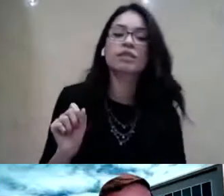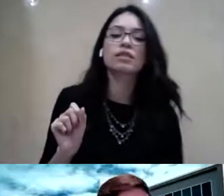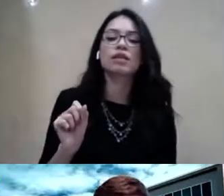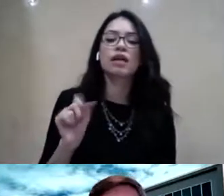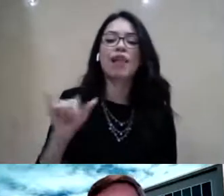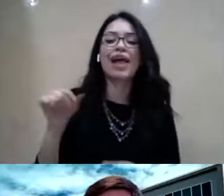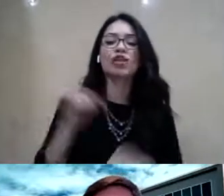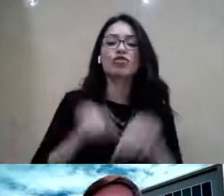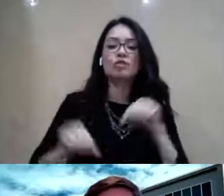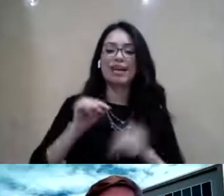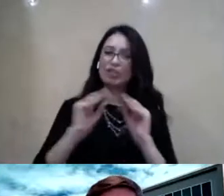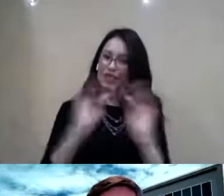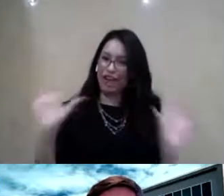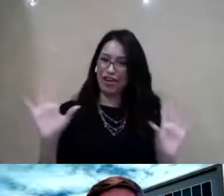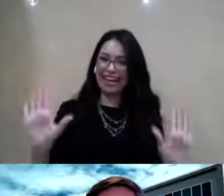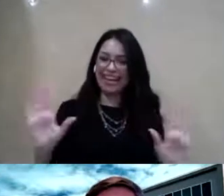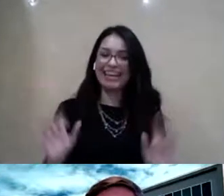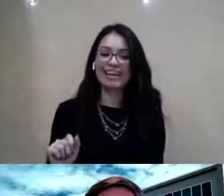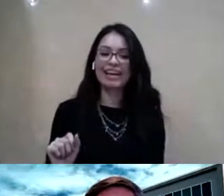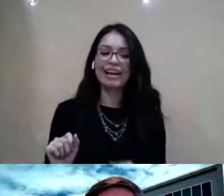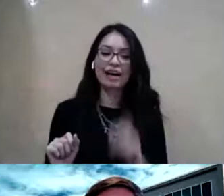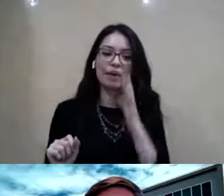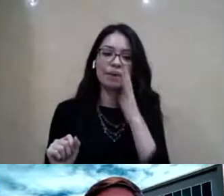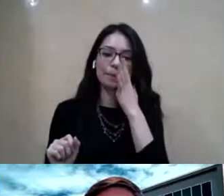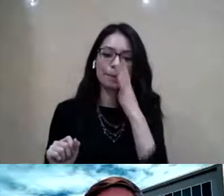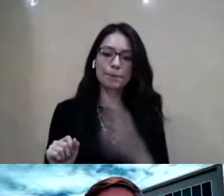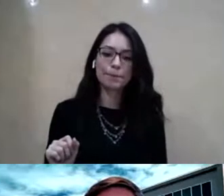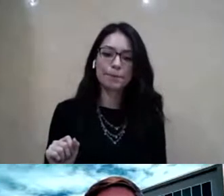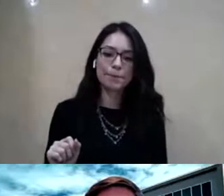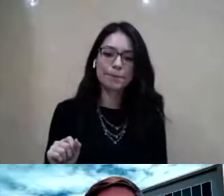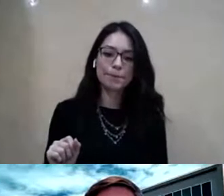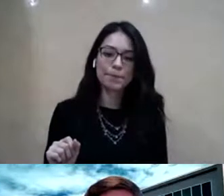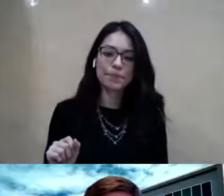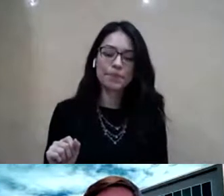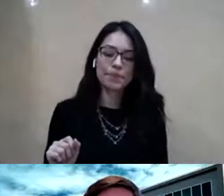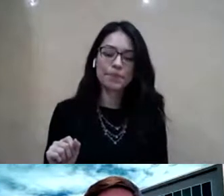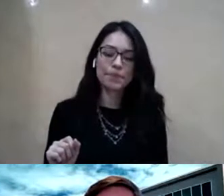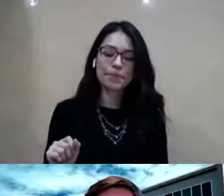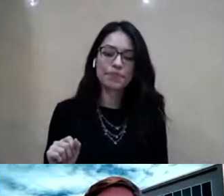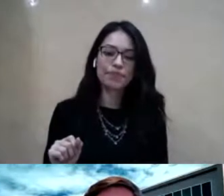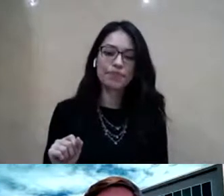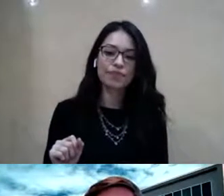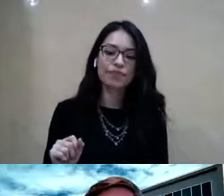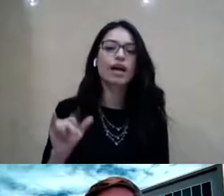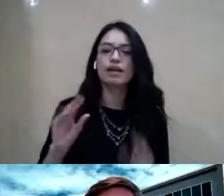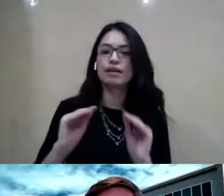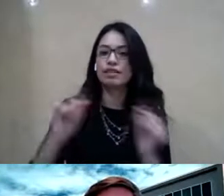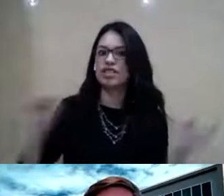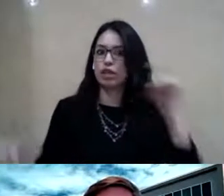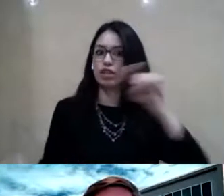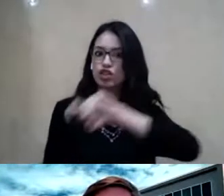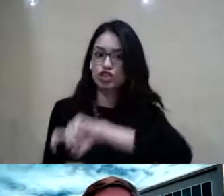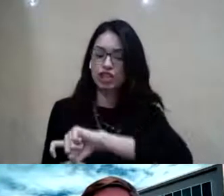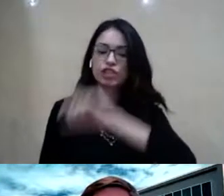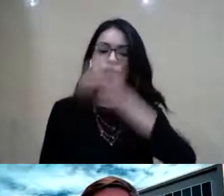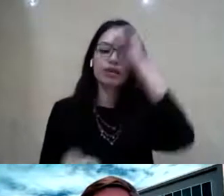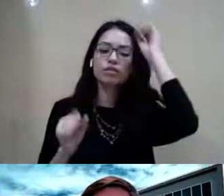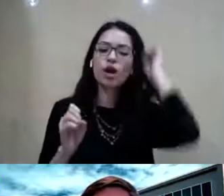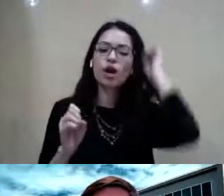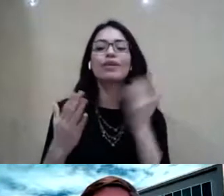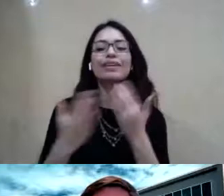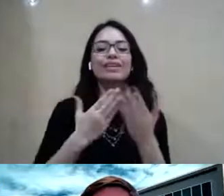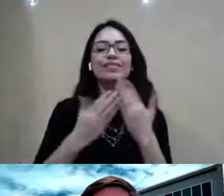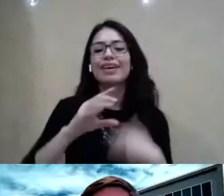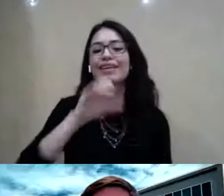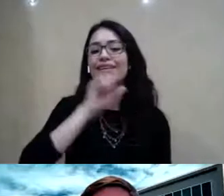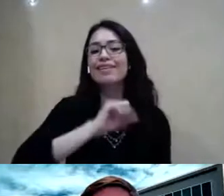clarity. Those tierings are changing. So even 65 and older, we're actually not